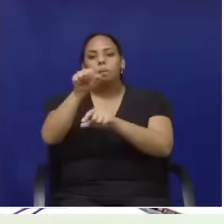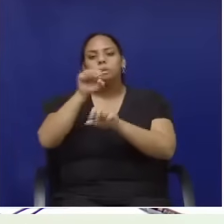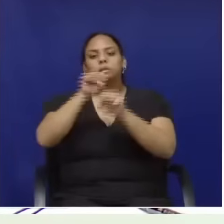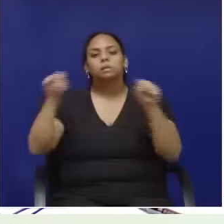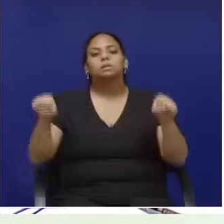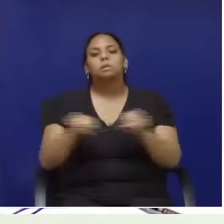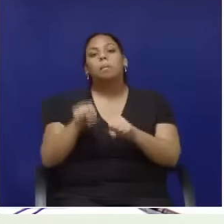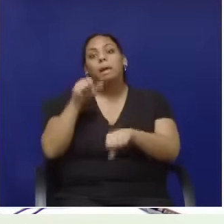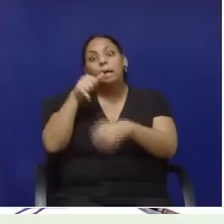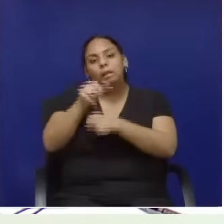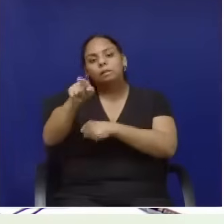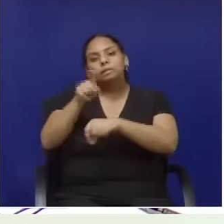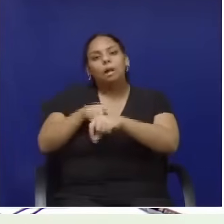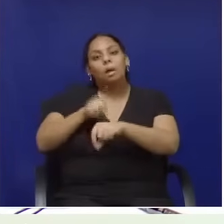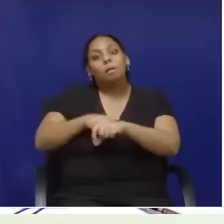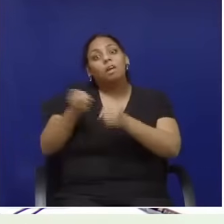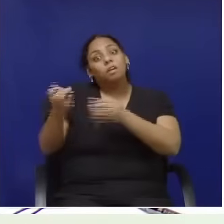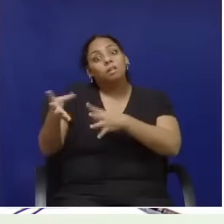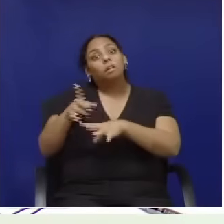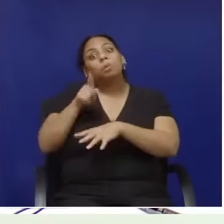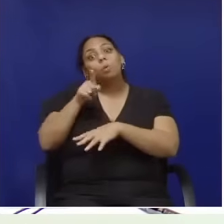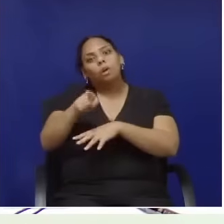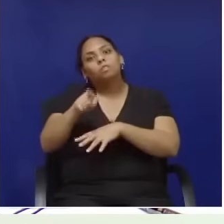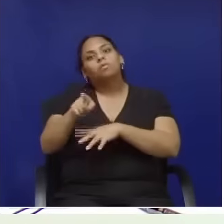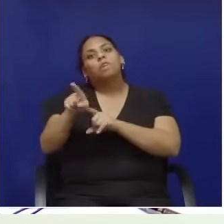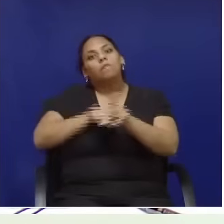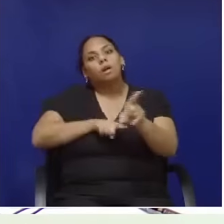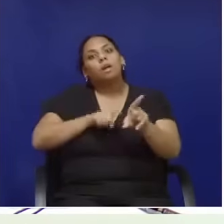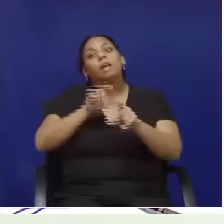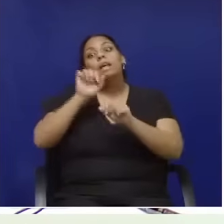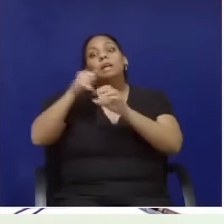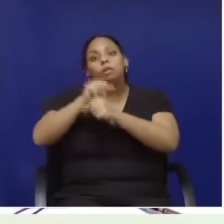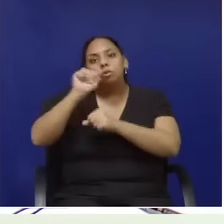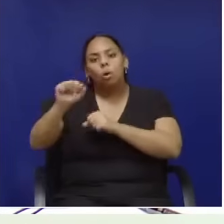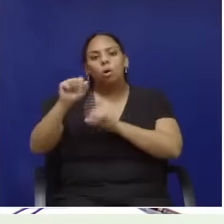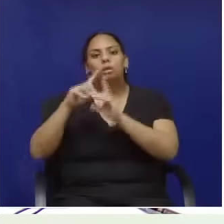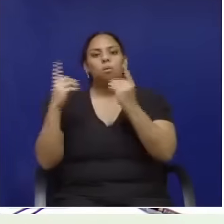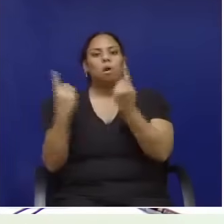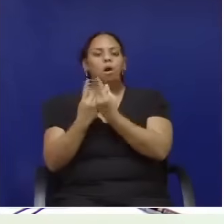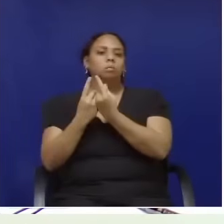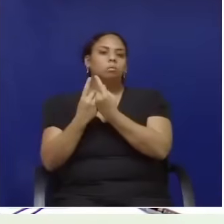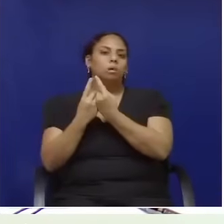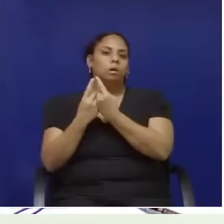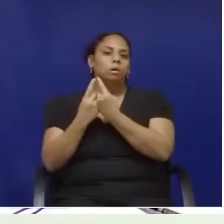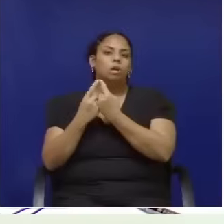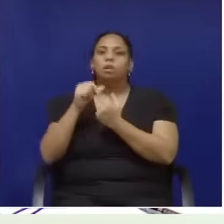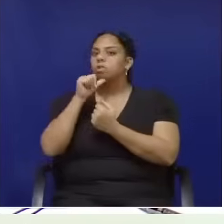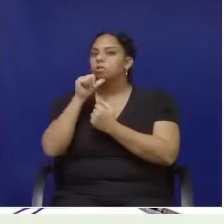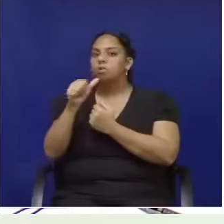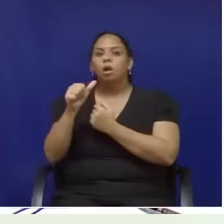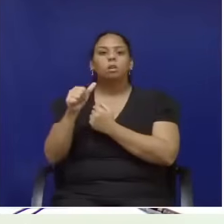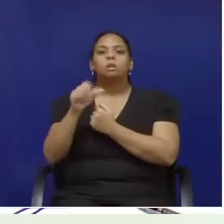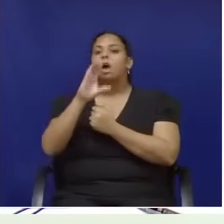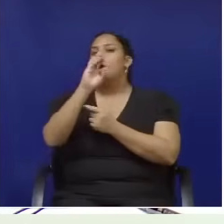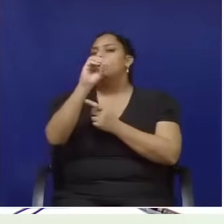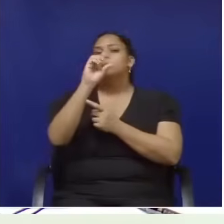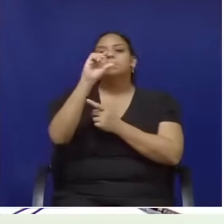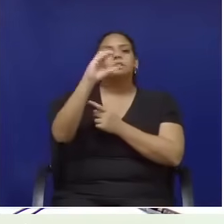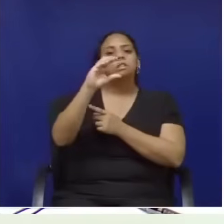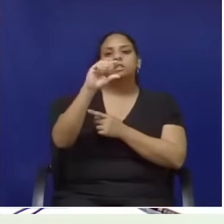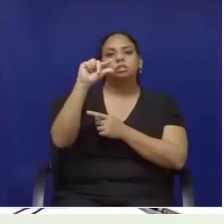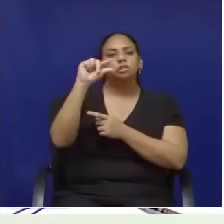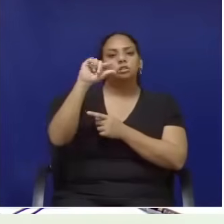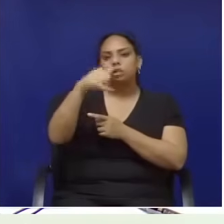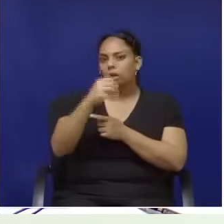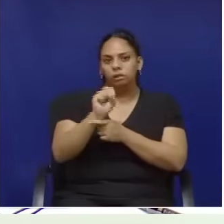period. Given that this was therefore a failure in your department's administration, Minister, not the OCJ's, will the Minister confirm